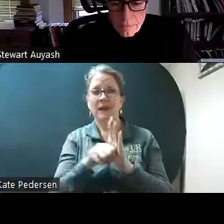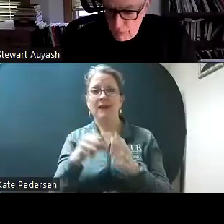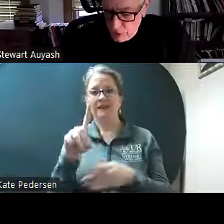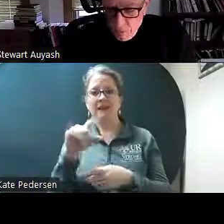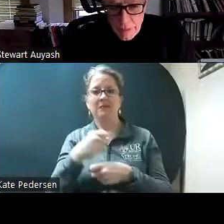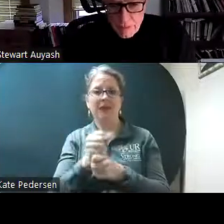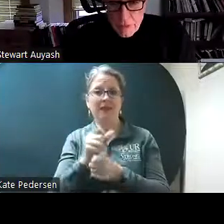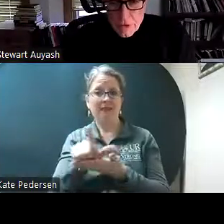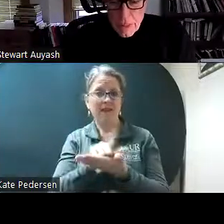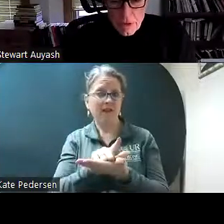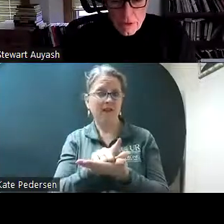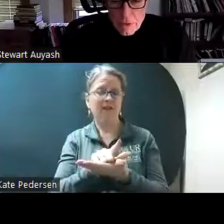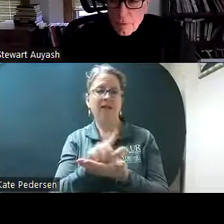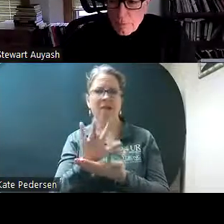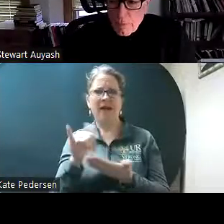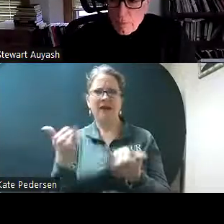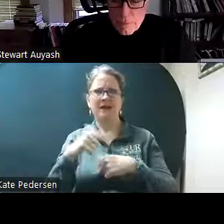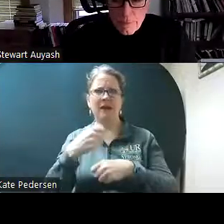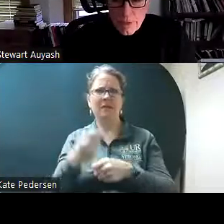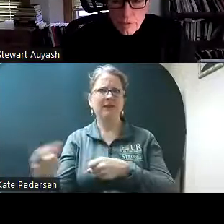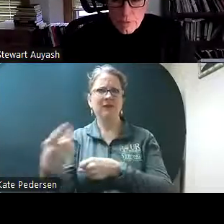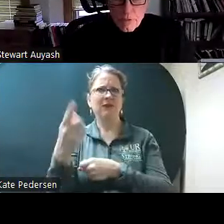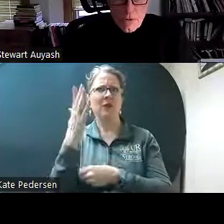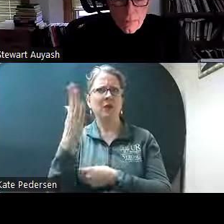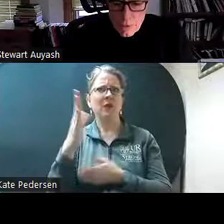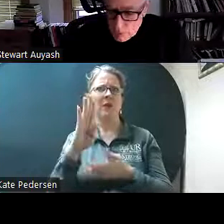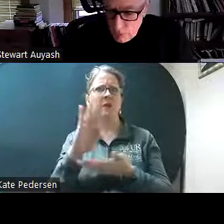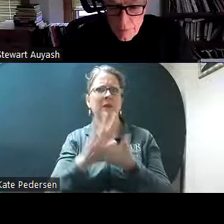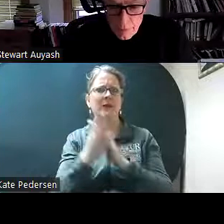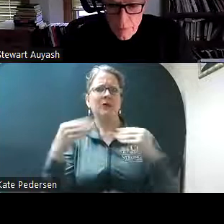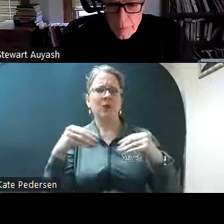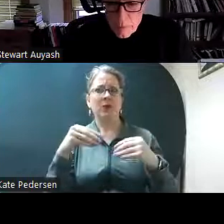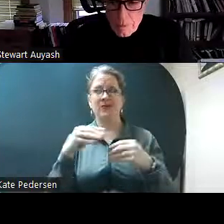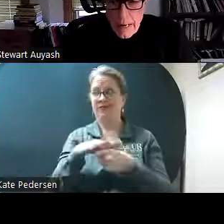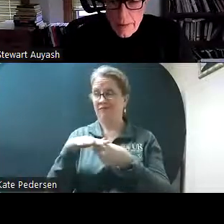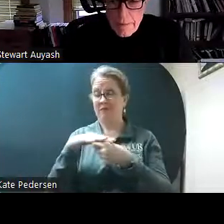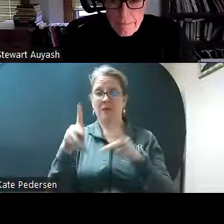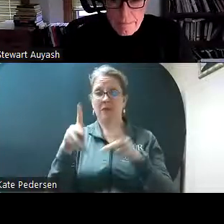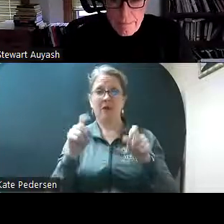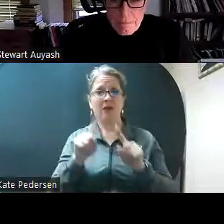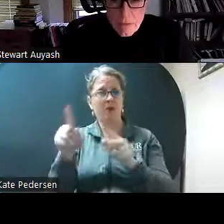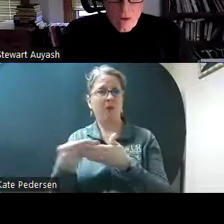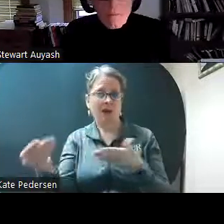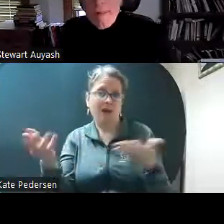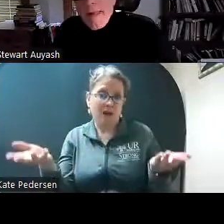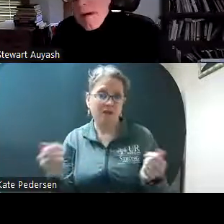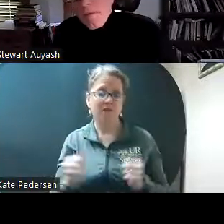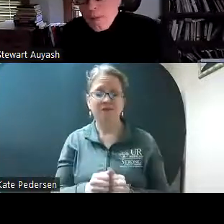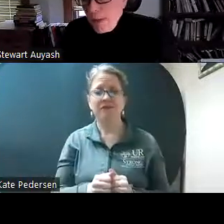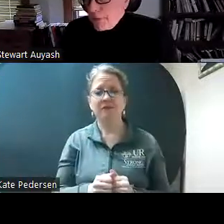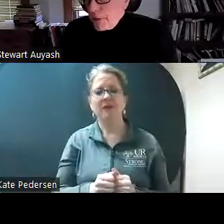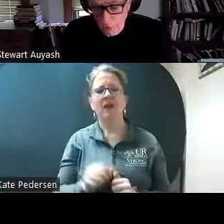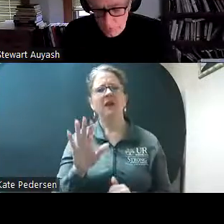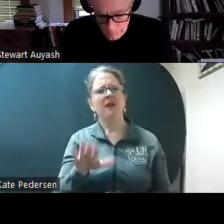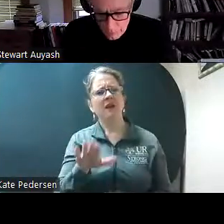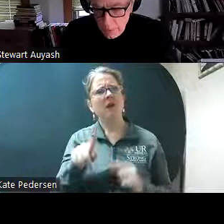and by this time next year, there'll probably be stores in our neighborhoods where people might be able to buy them. So what